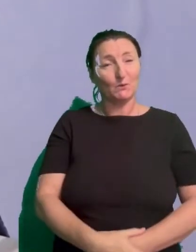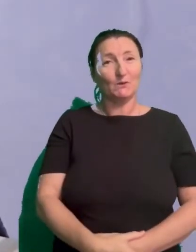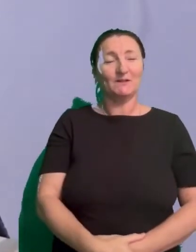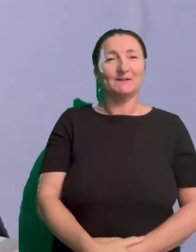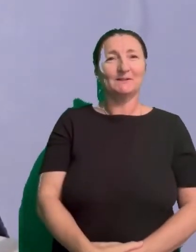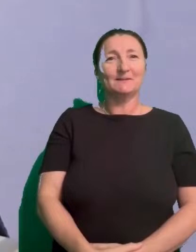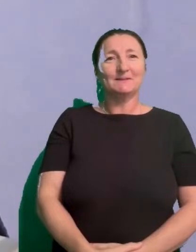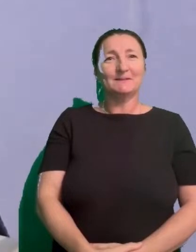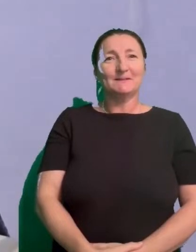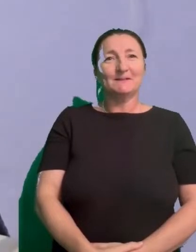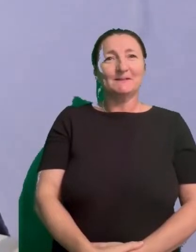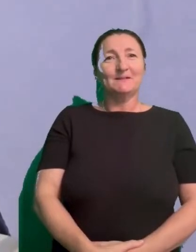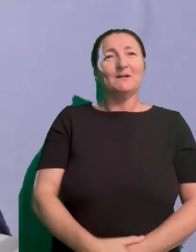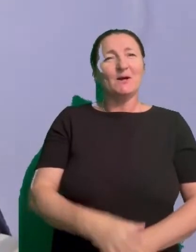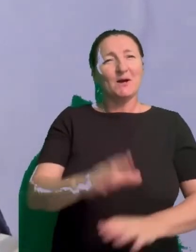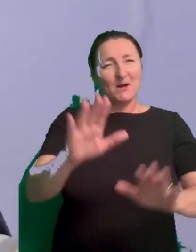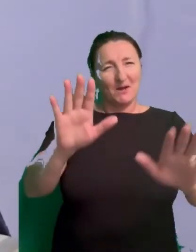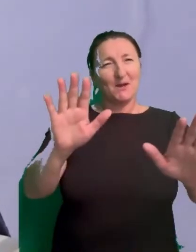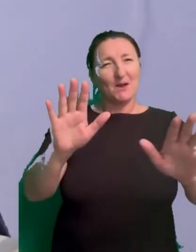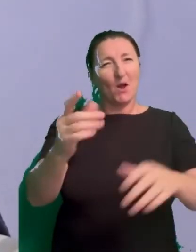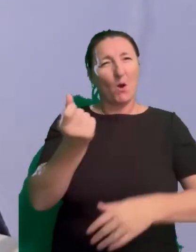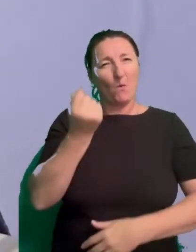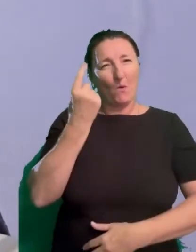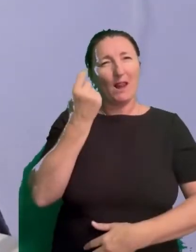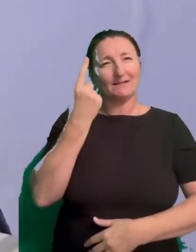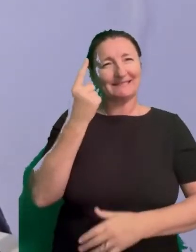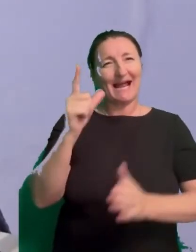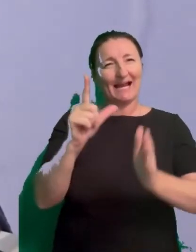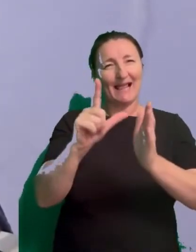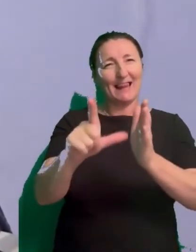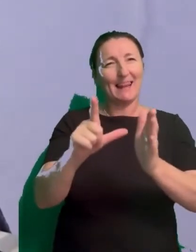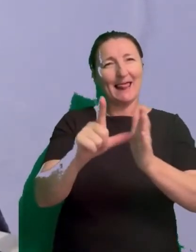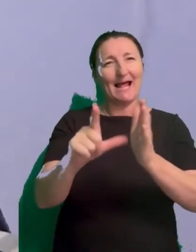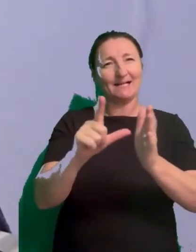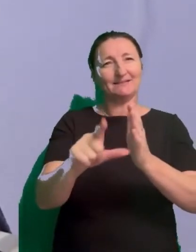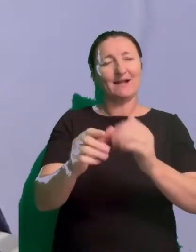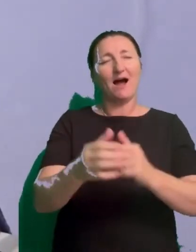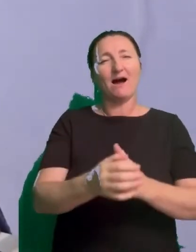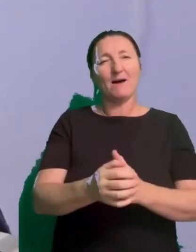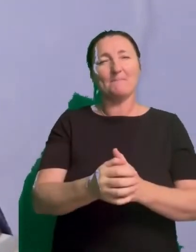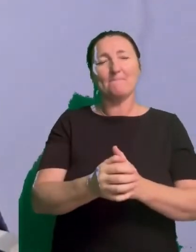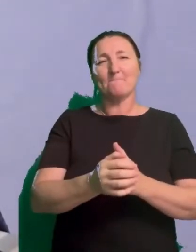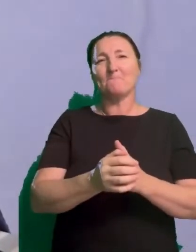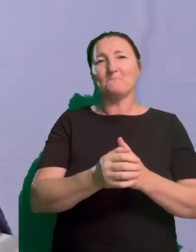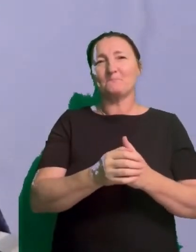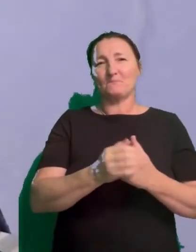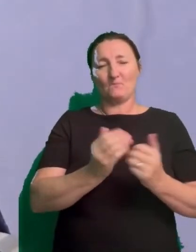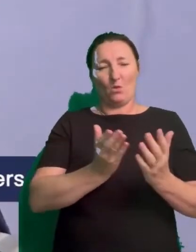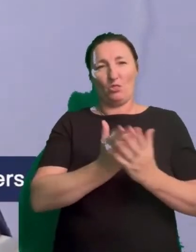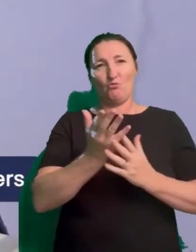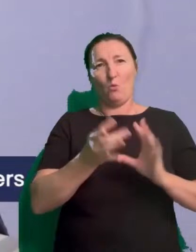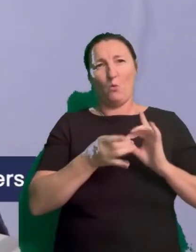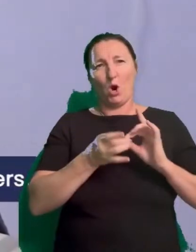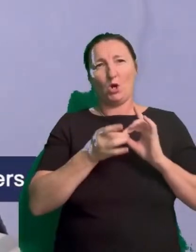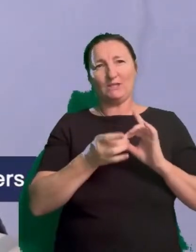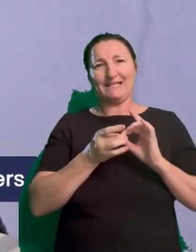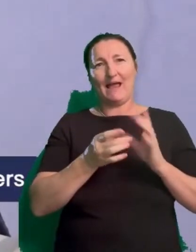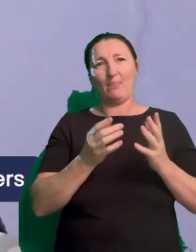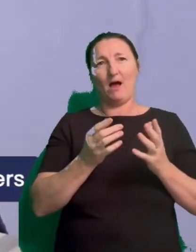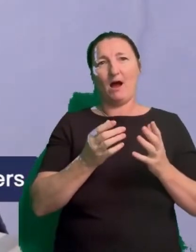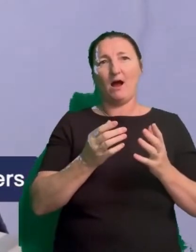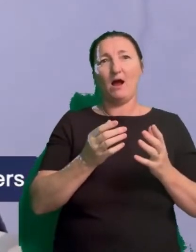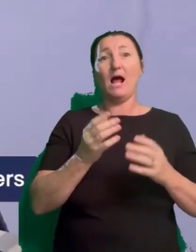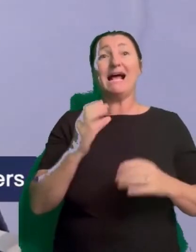the surprise during our work at Zero Project, and